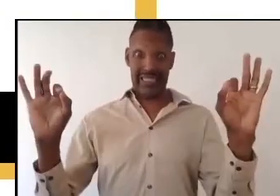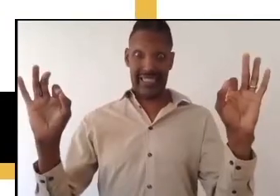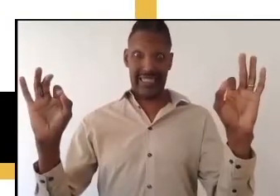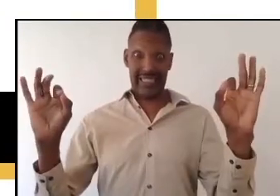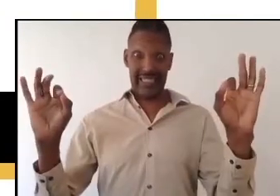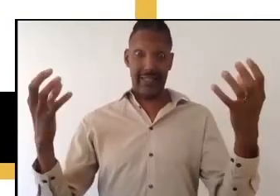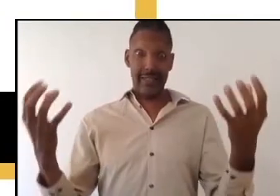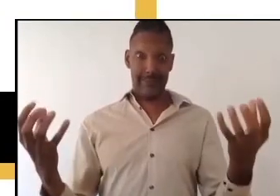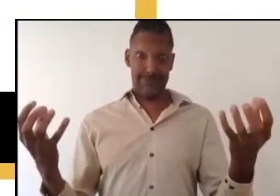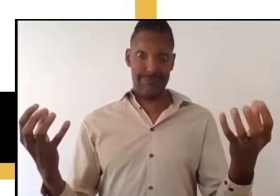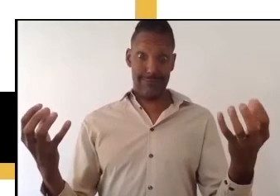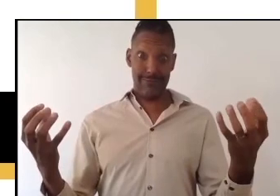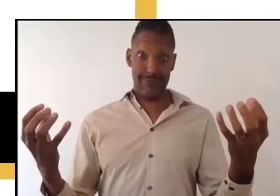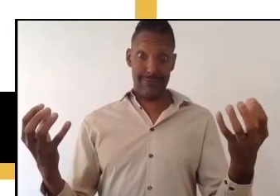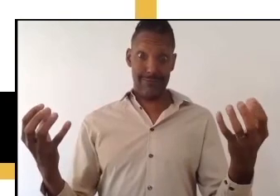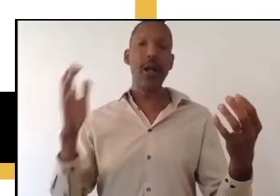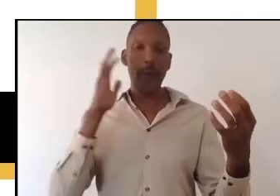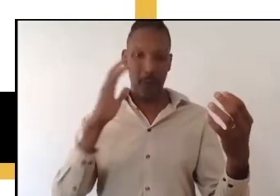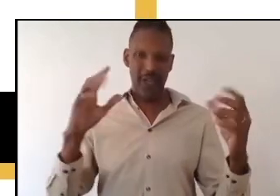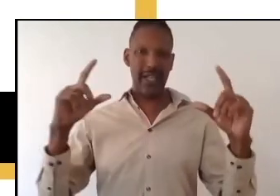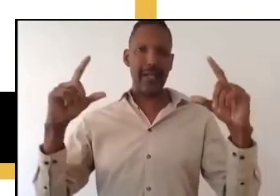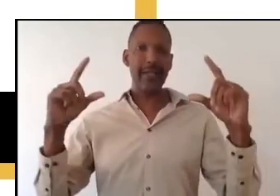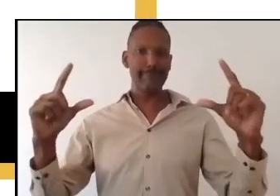balloons weigh the same.